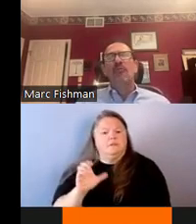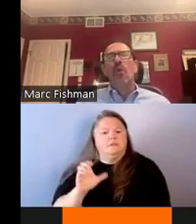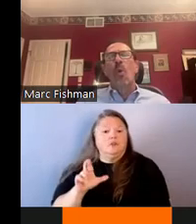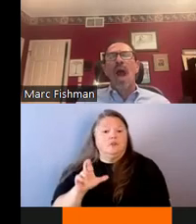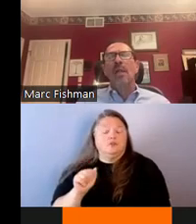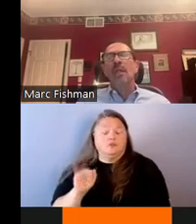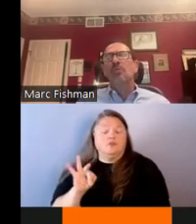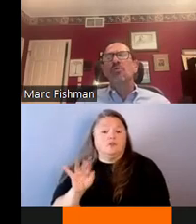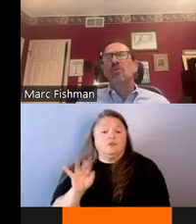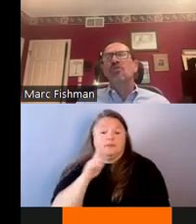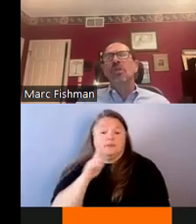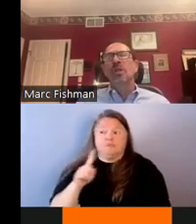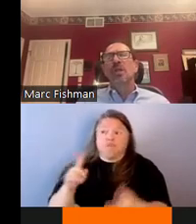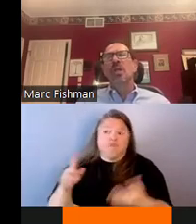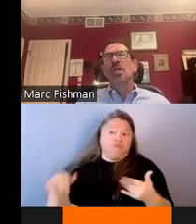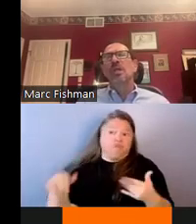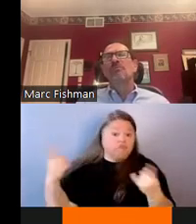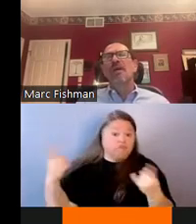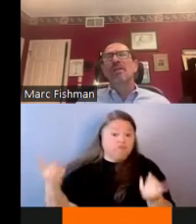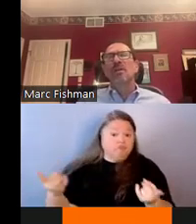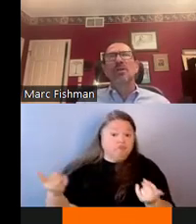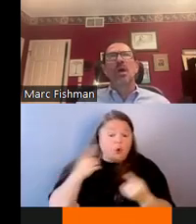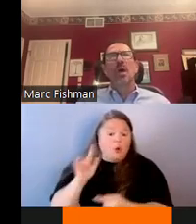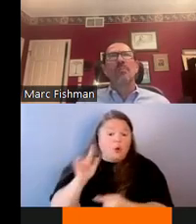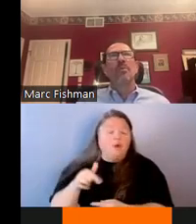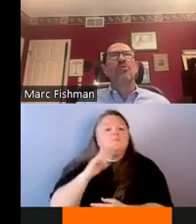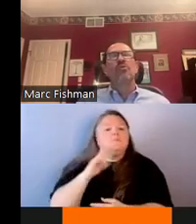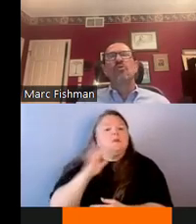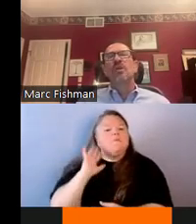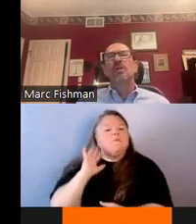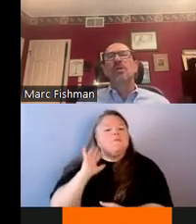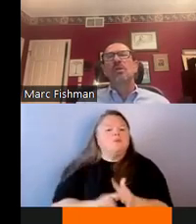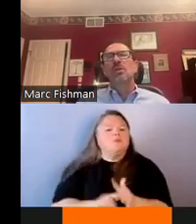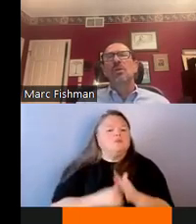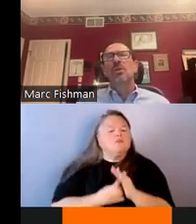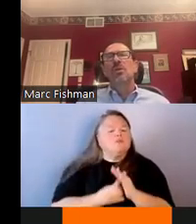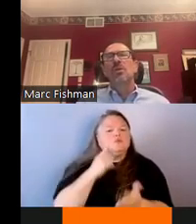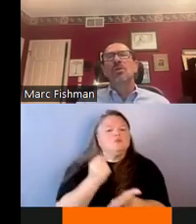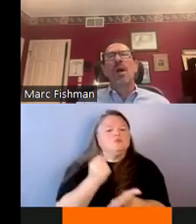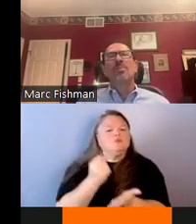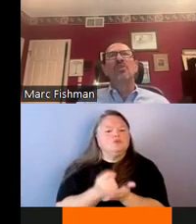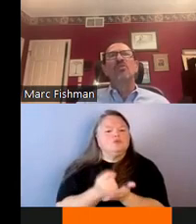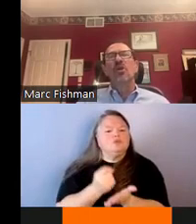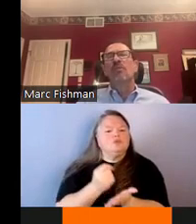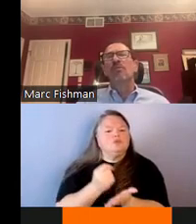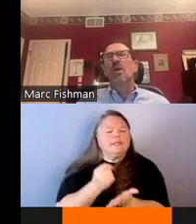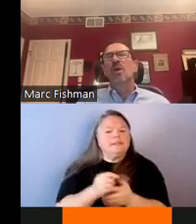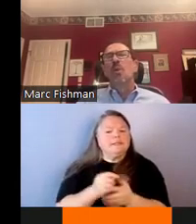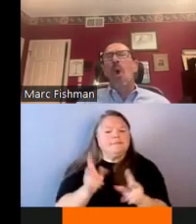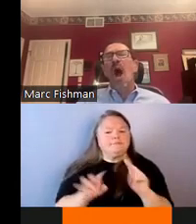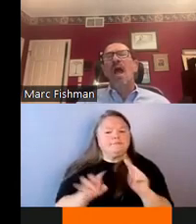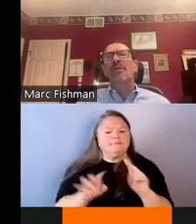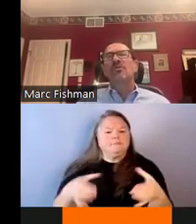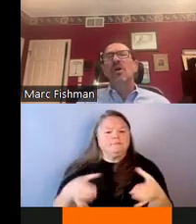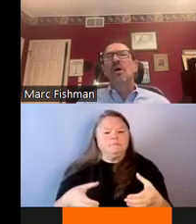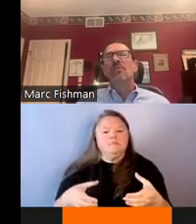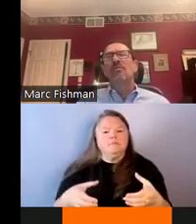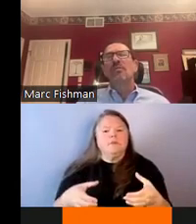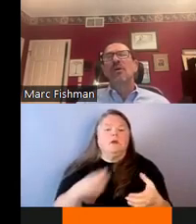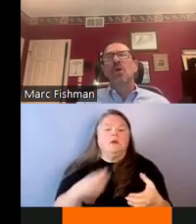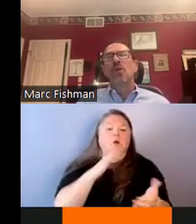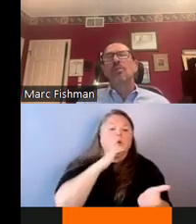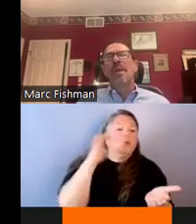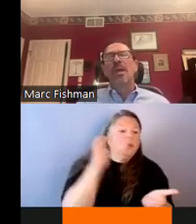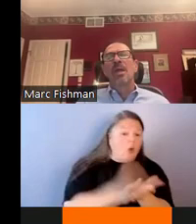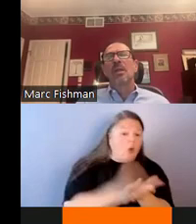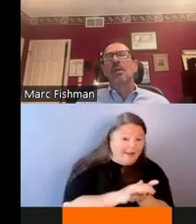CRAFT's been around for a while. It was originally invented to treat the population of wives